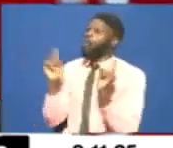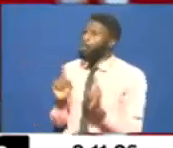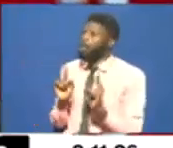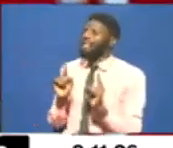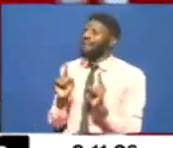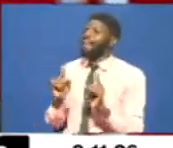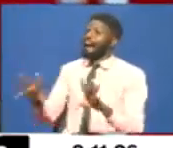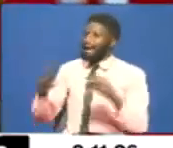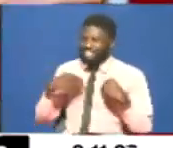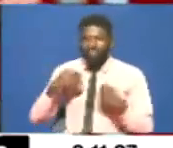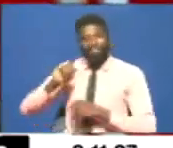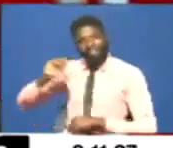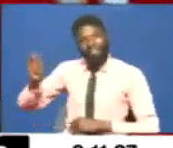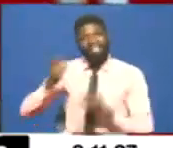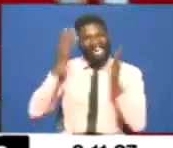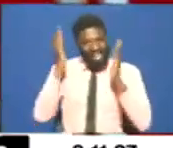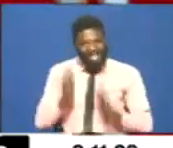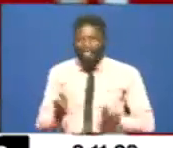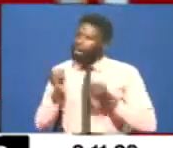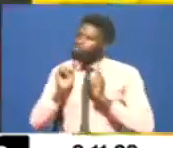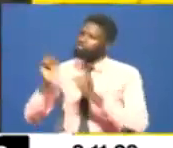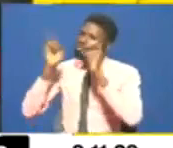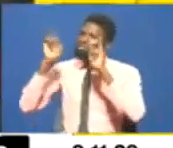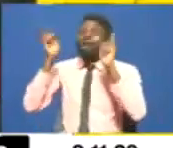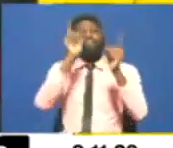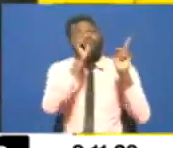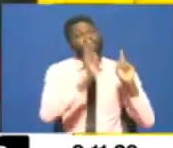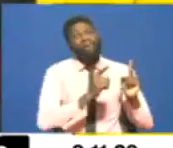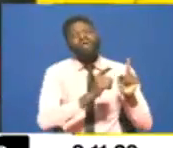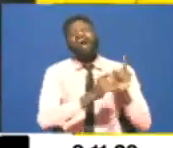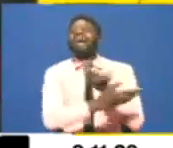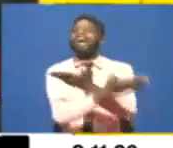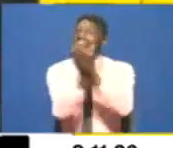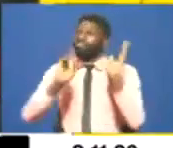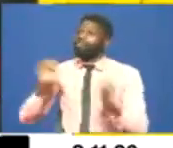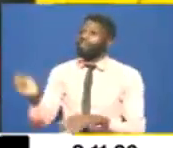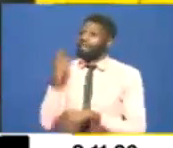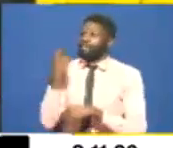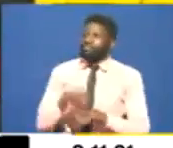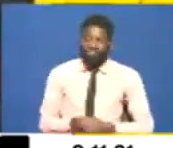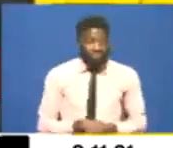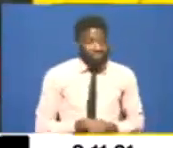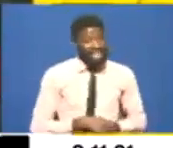Kenya watembee kila sehemu ya Kenya. The deputy president's visit